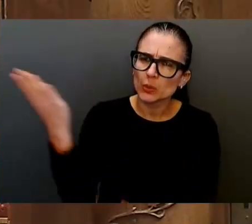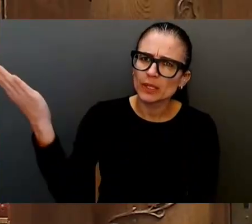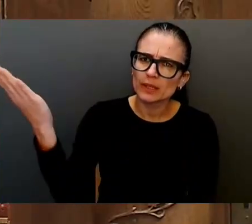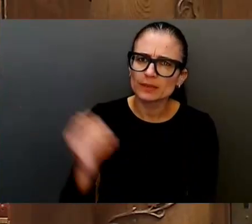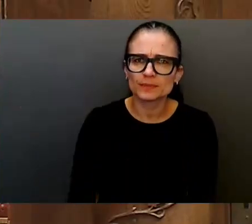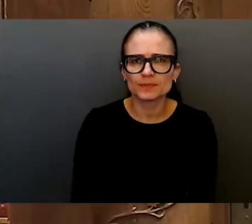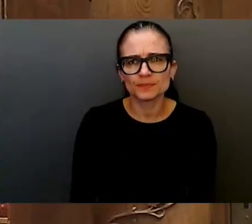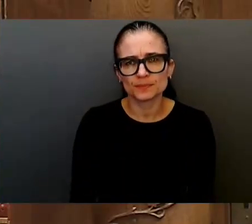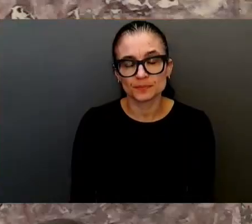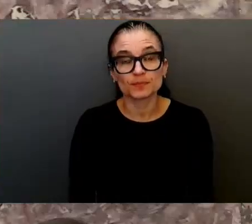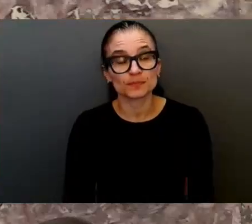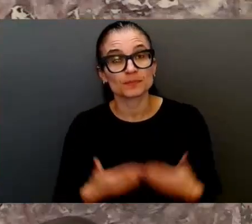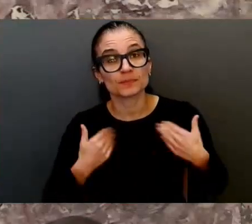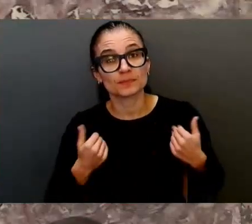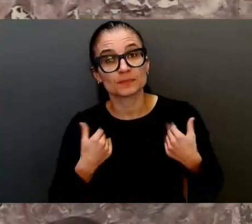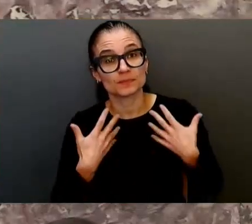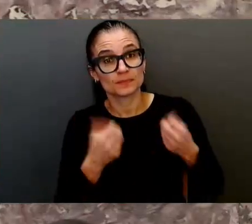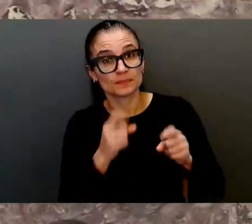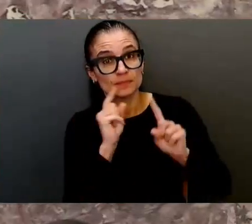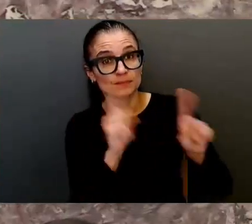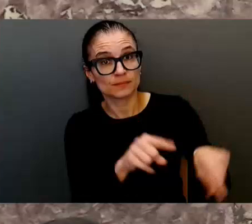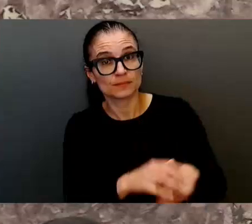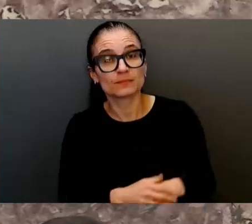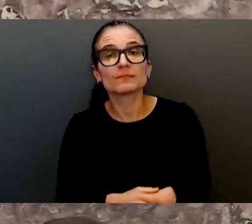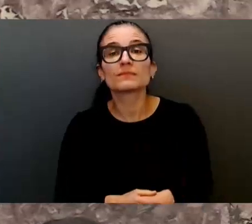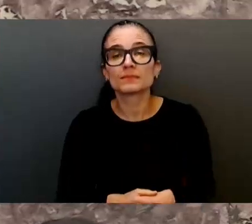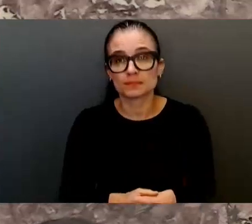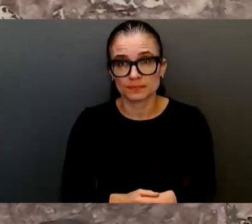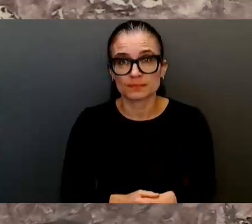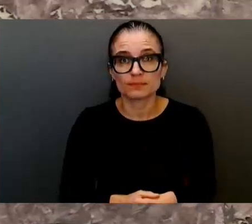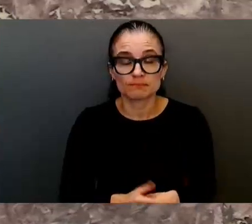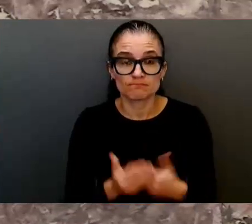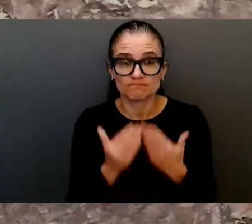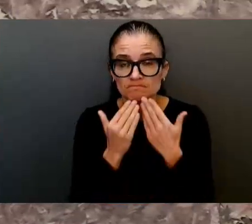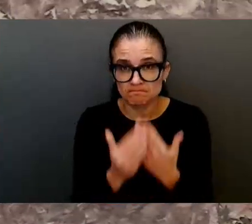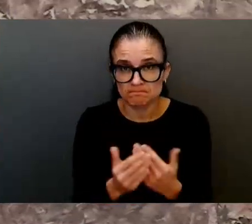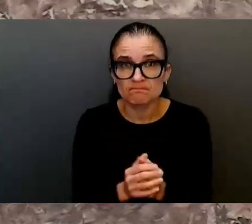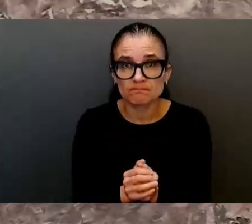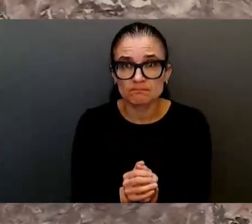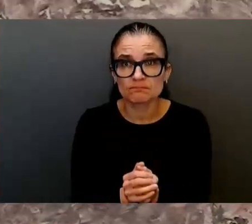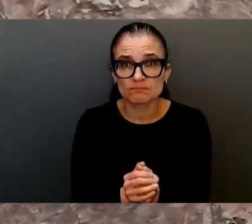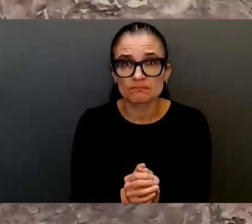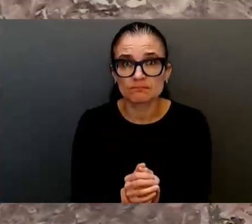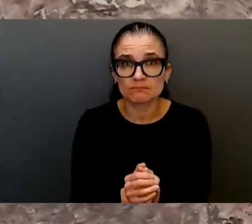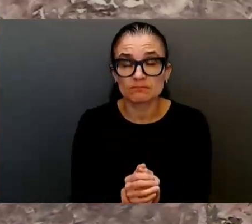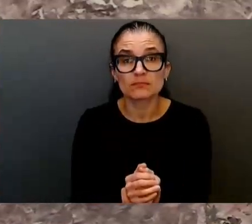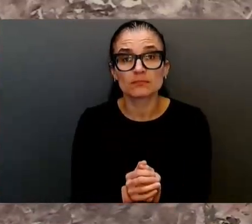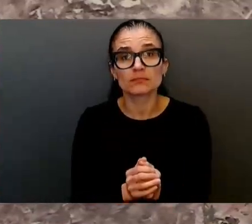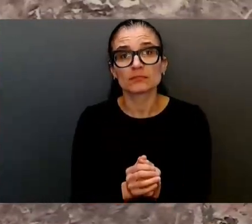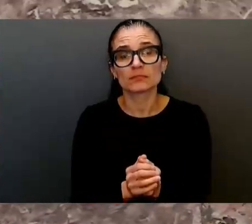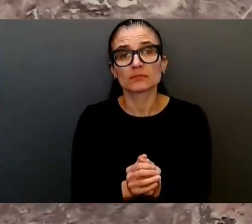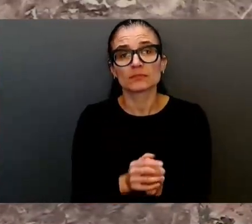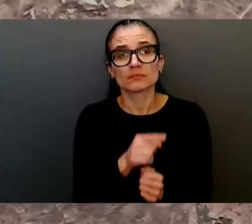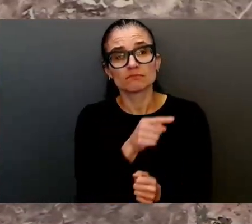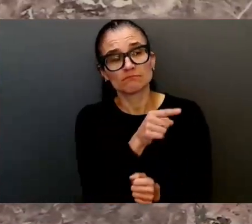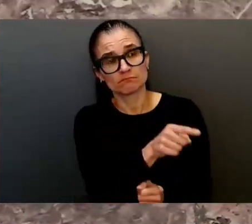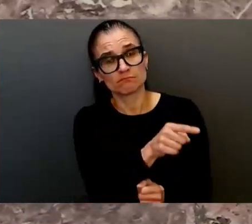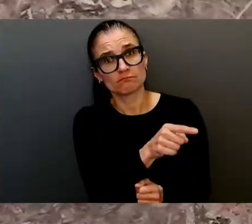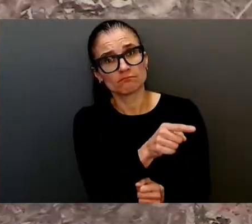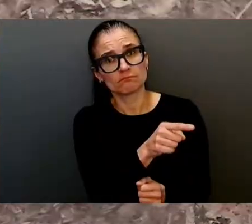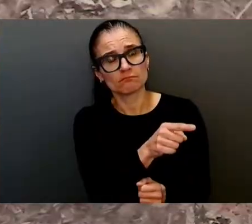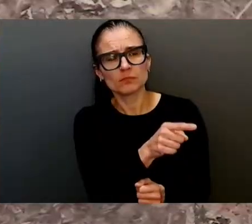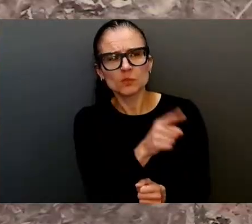Thank you so much, Honourable Speaker, and thank you to the member for consistently bringing her passion, her